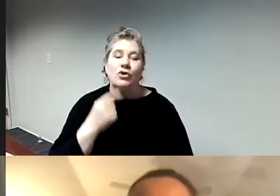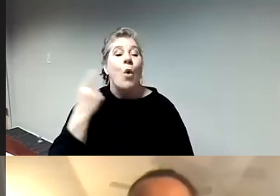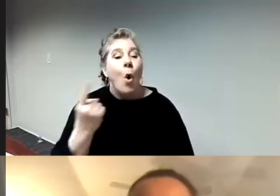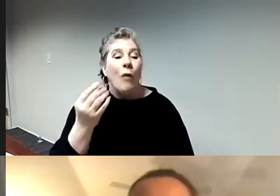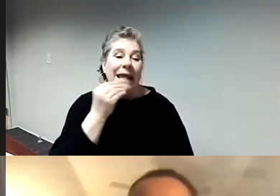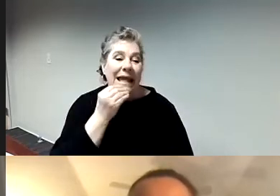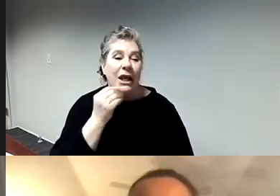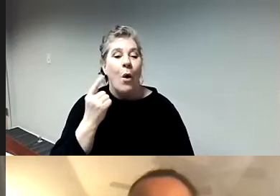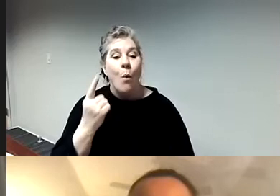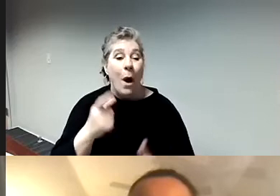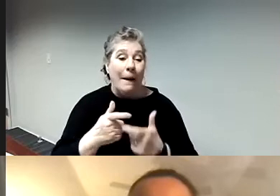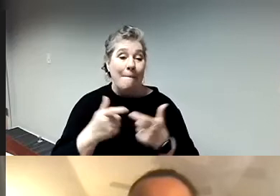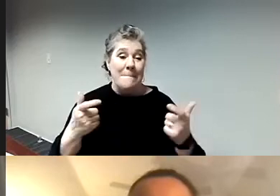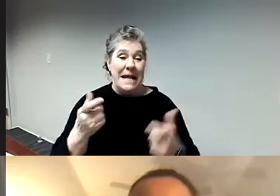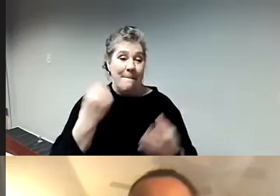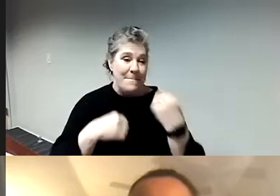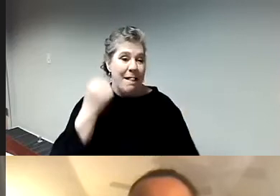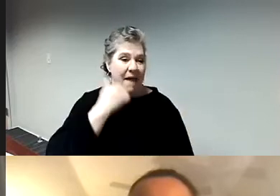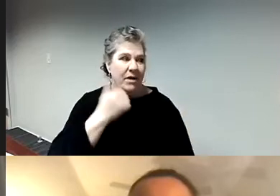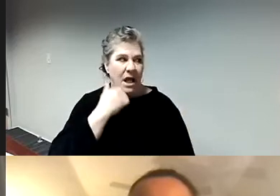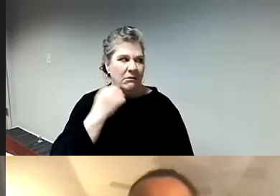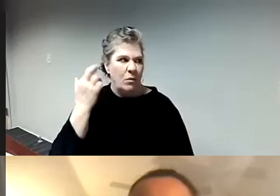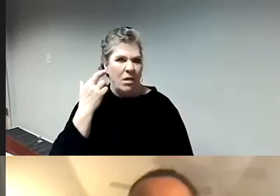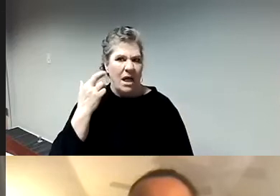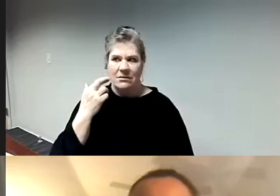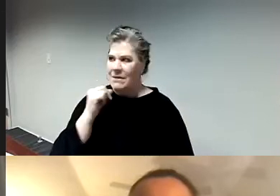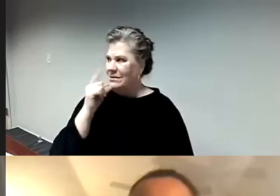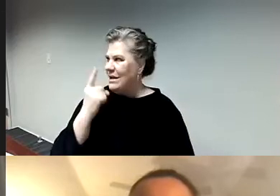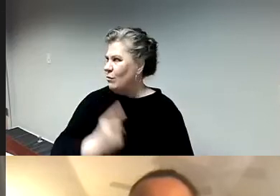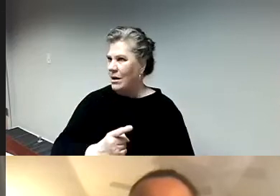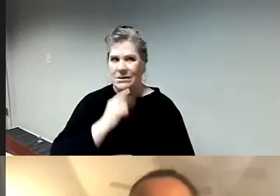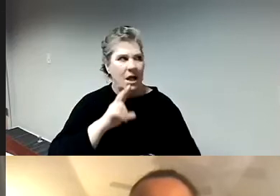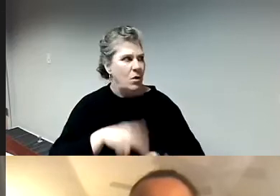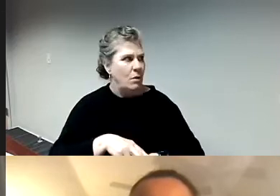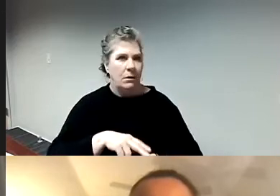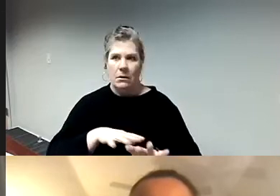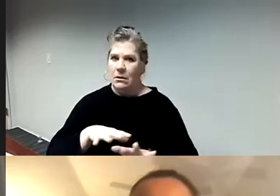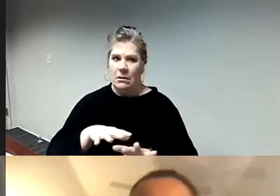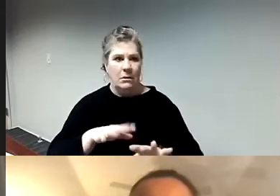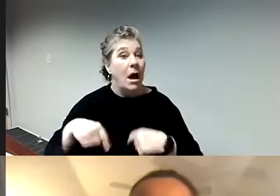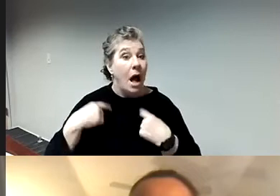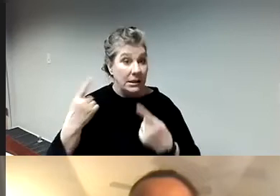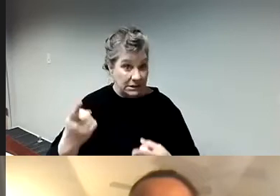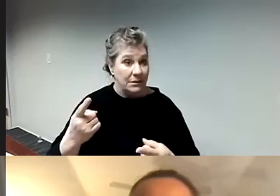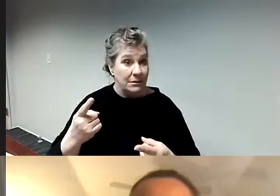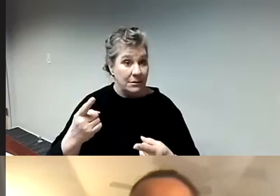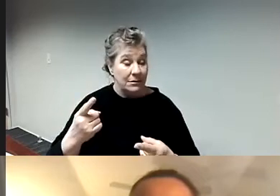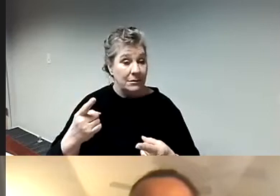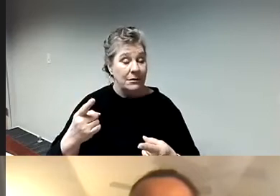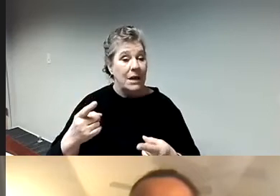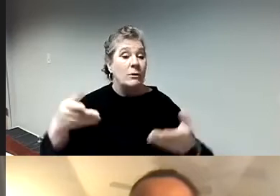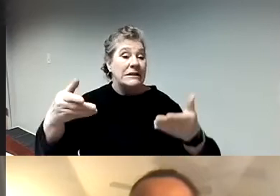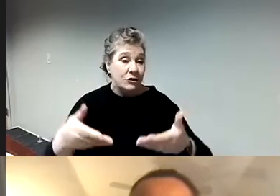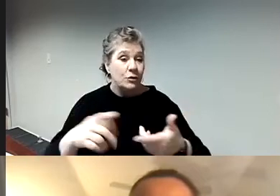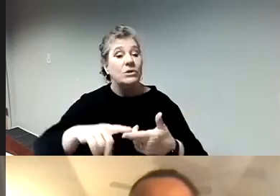to only eat like one big meal a day. Like I didn't know that that wasn't normal until I became acquainted with the ways that